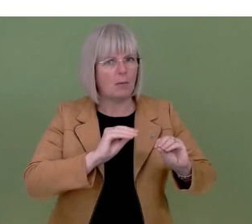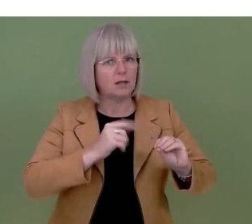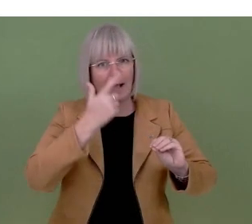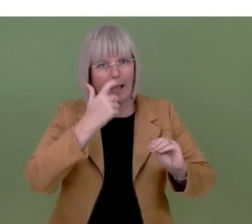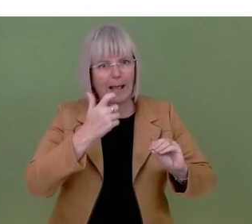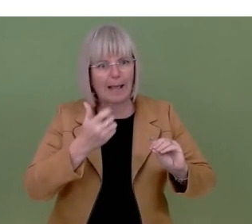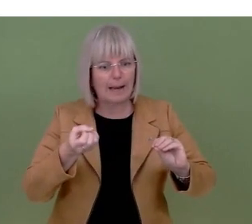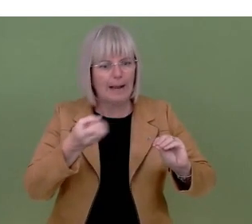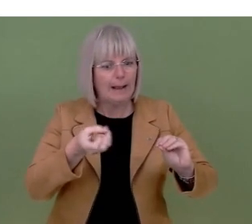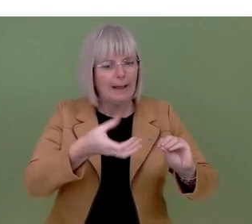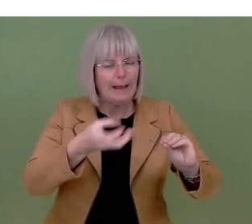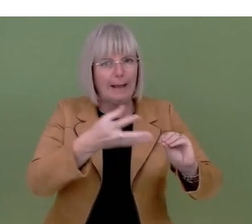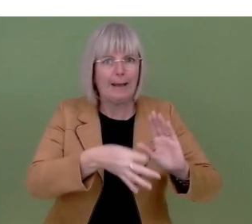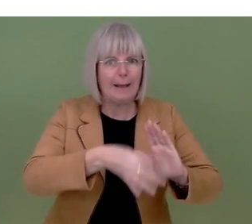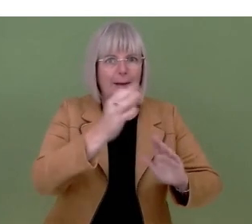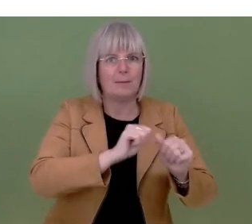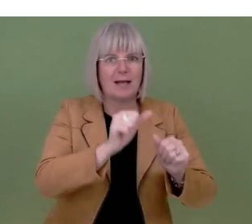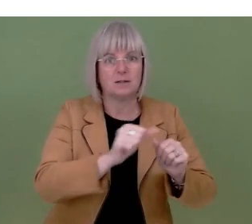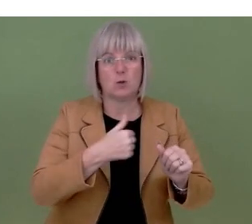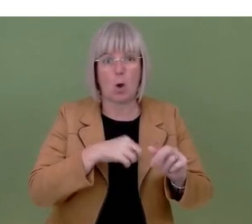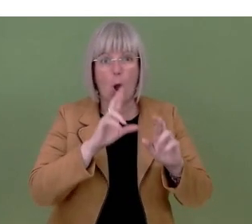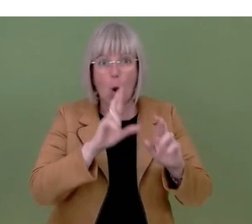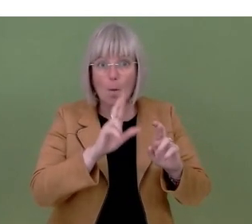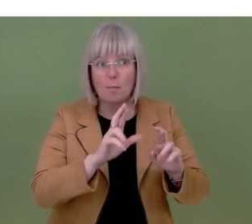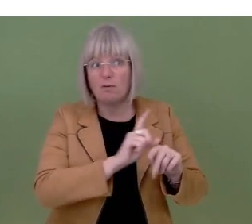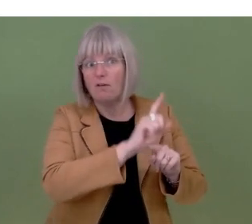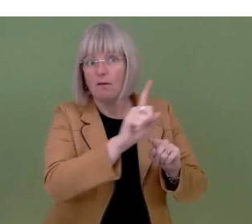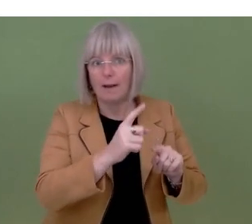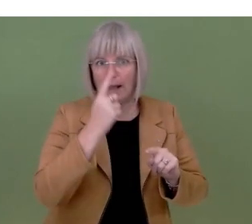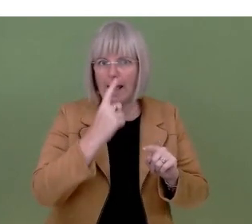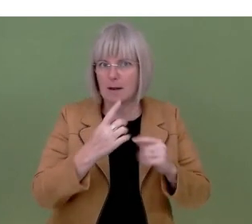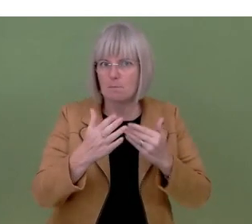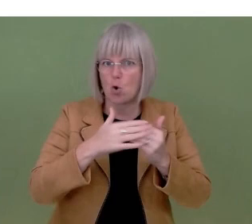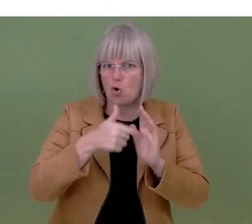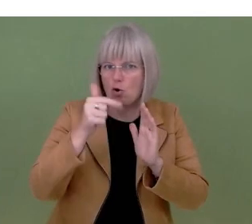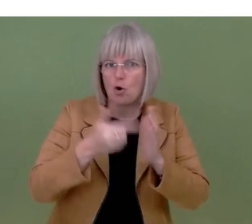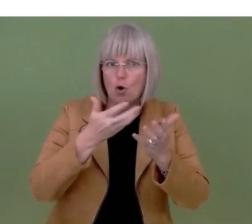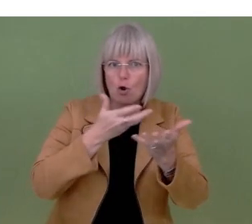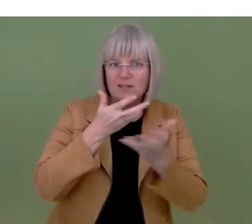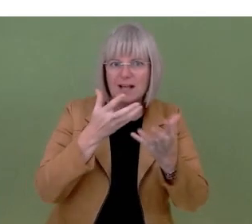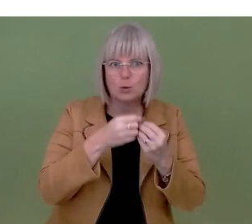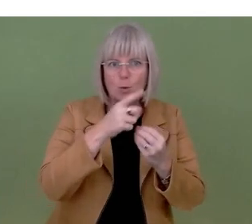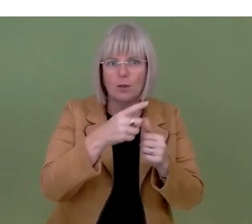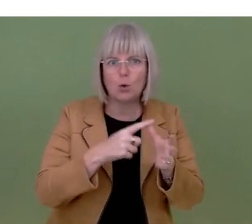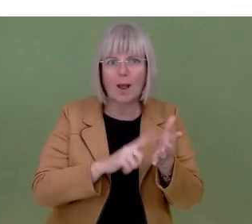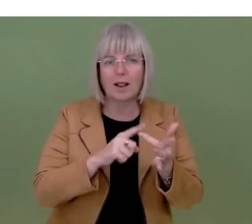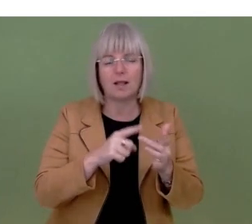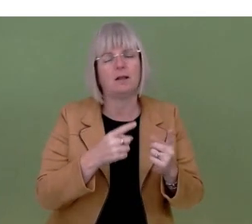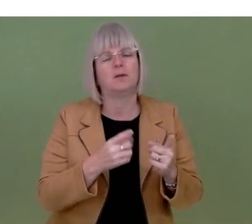able to have a longer conversation with you at some stage. But it's really, what a brilliant way to start. Thank you so